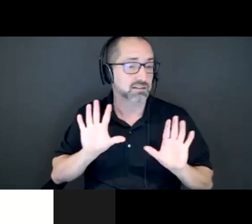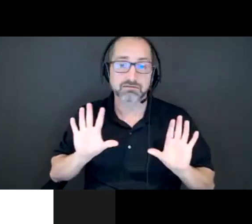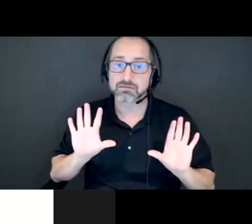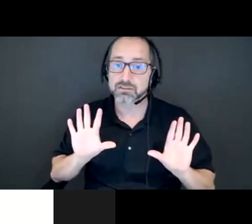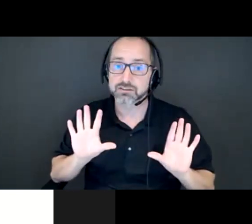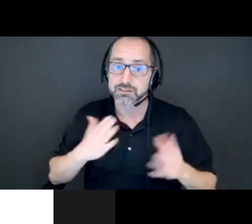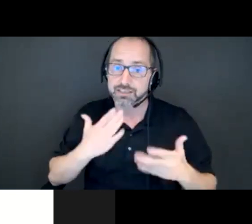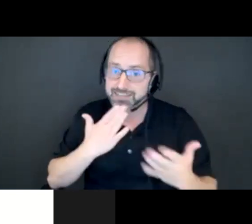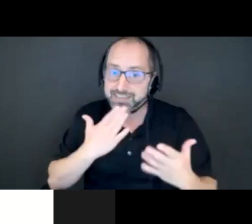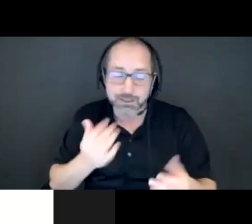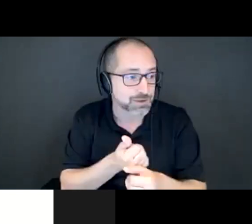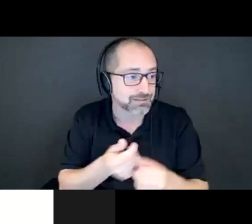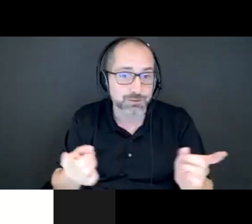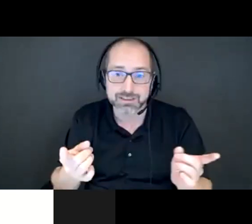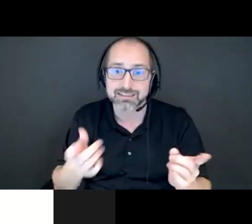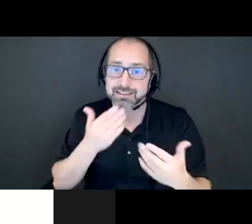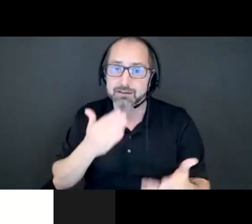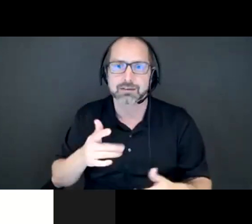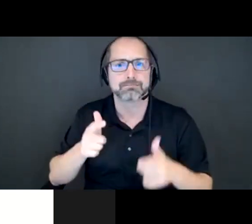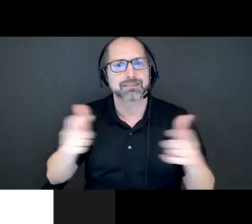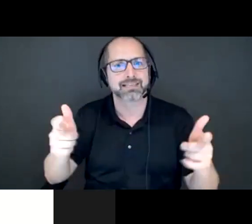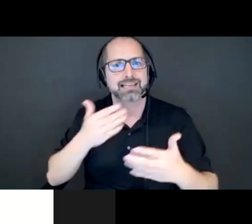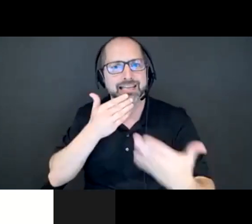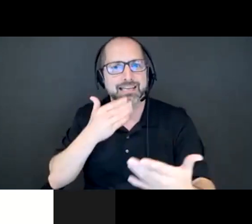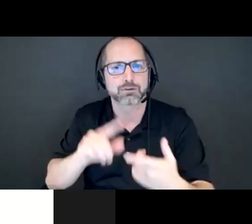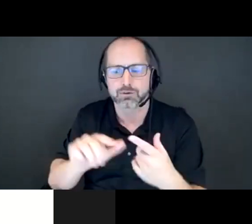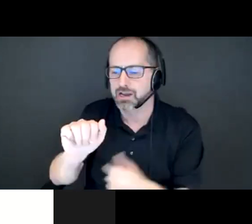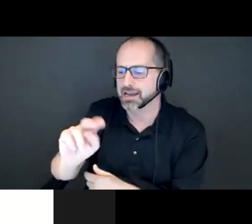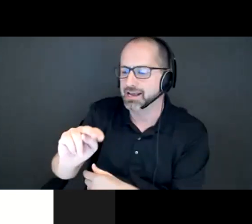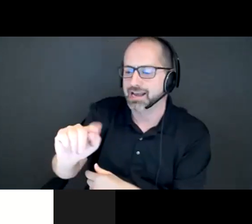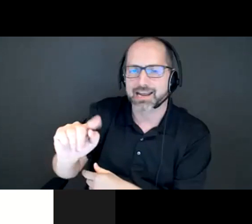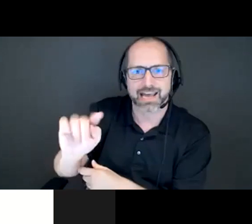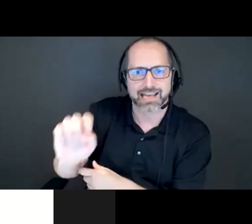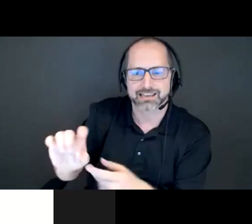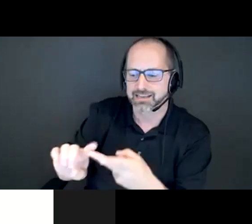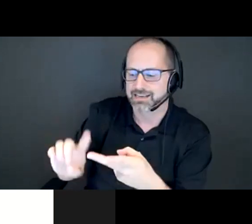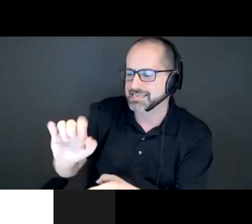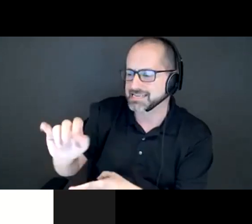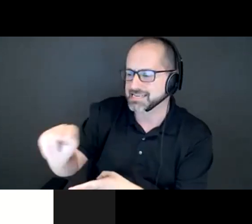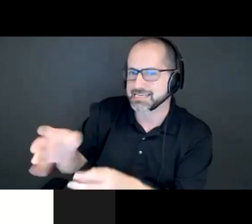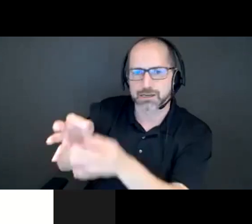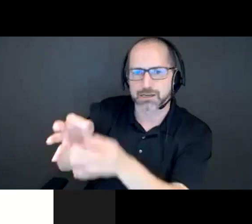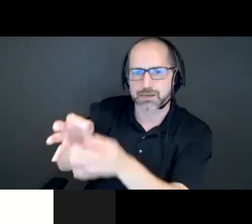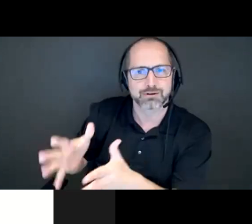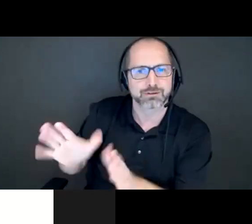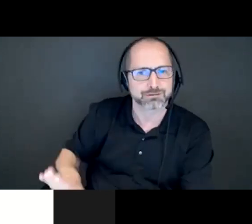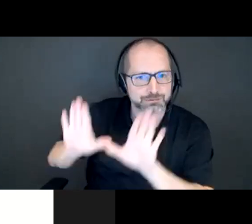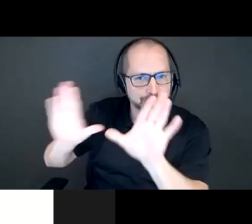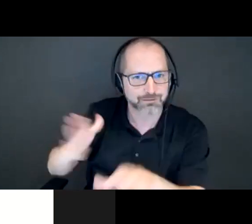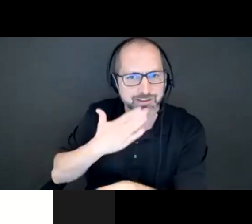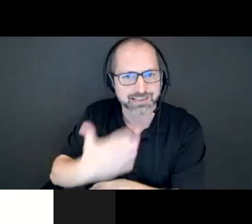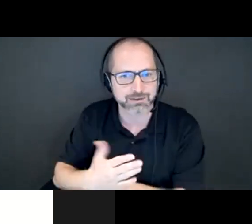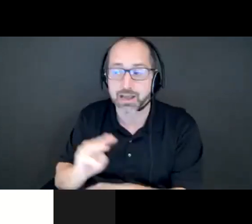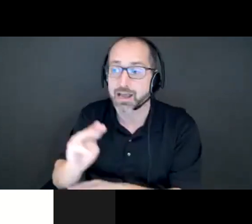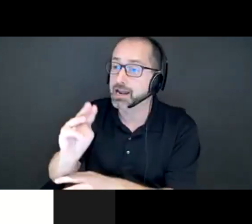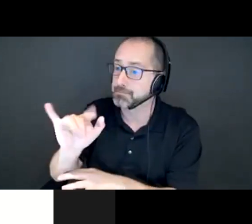much, everyone. And also a big thank you to Annette and Dean, our wonderful sign language interpreters. And Marilyn, thank